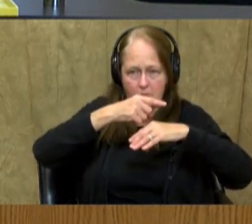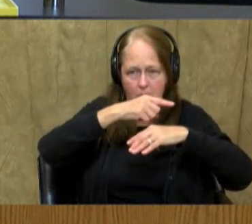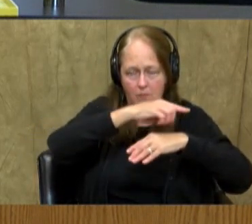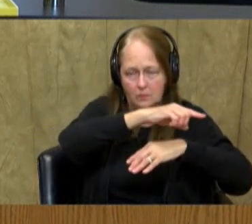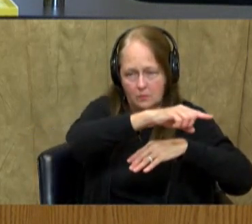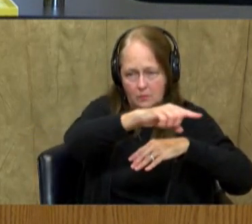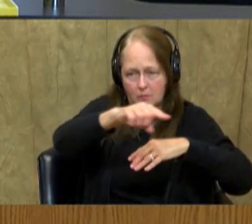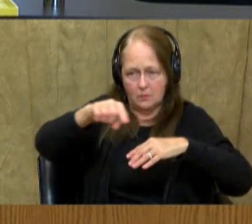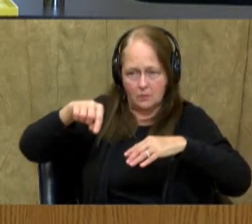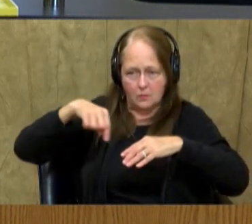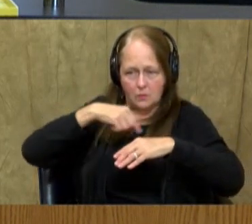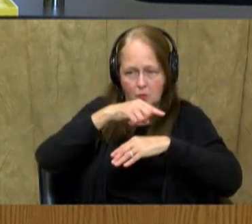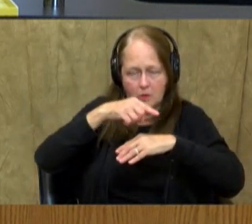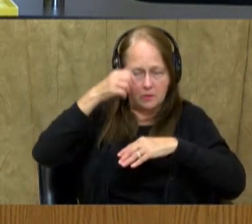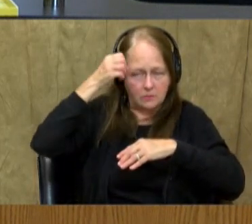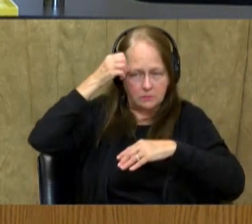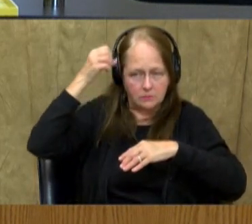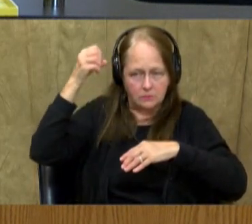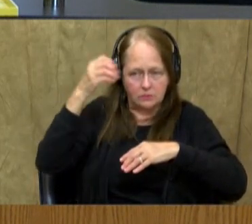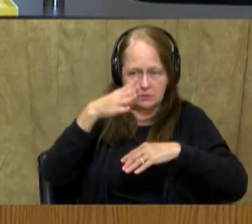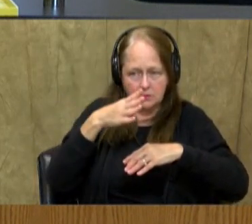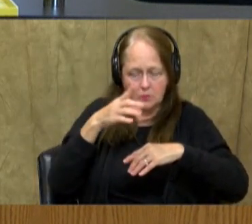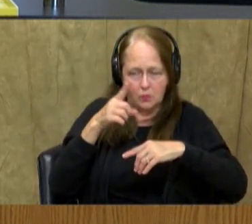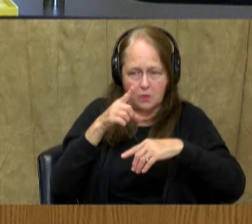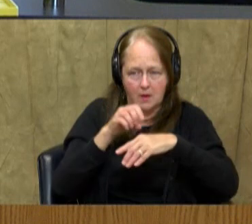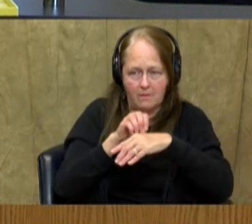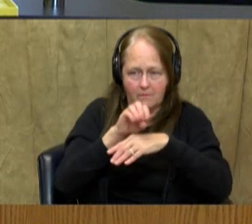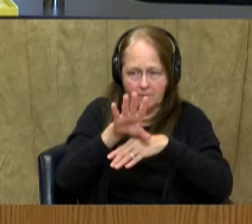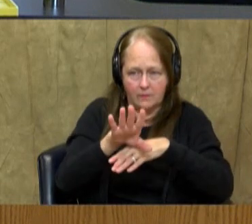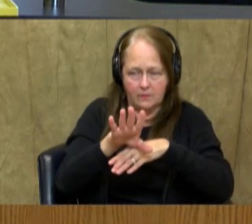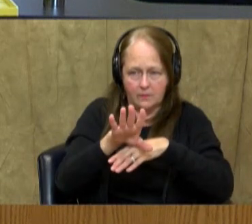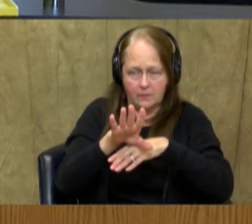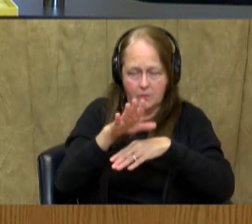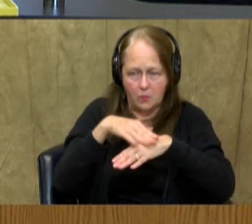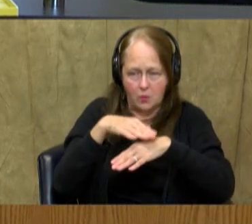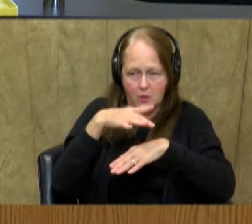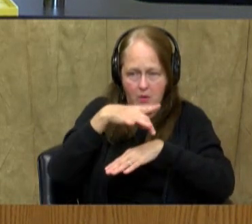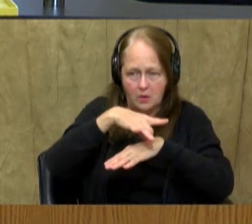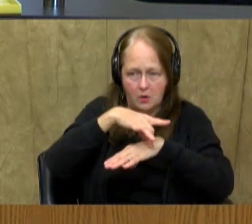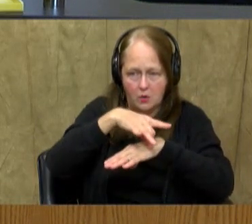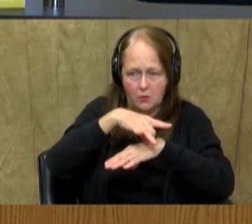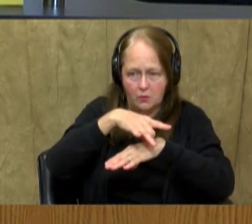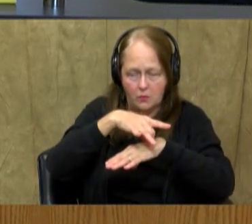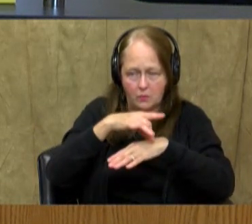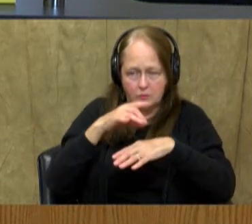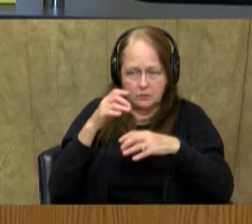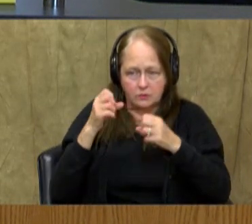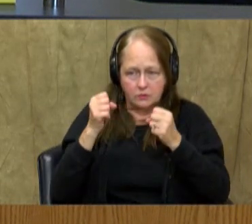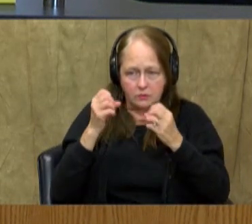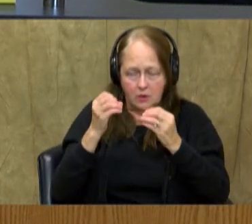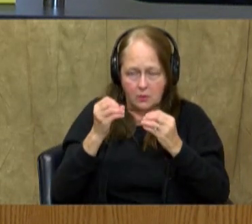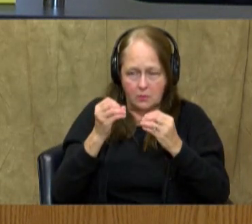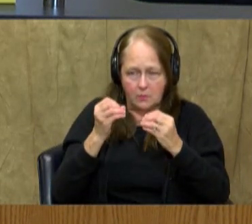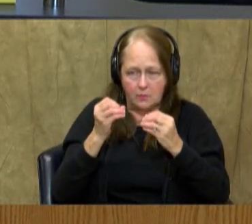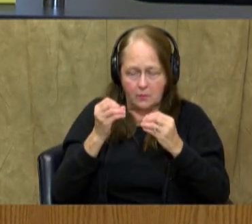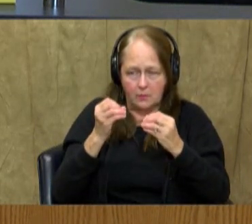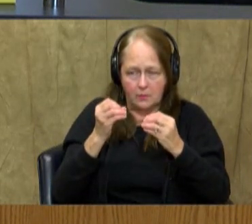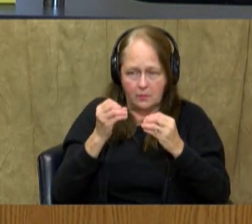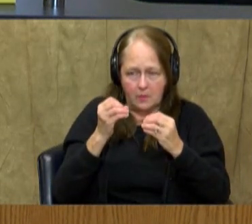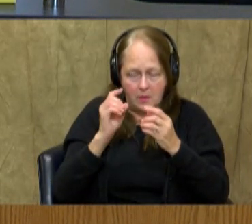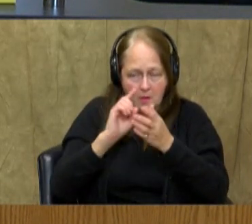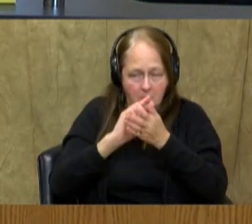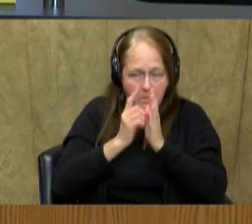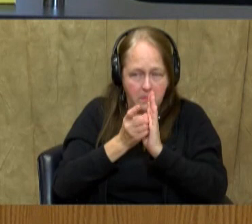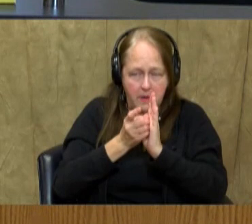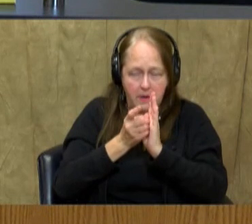the sun. And what effects does that have on Earth? So, just a